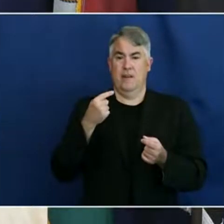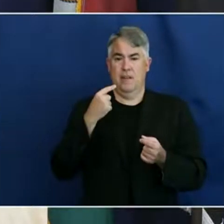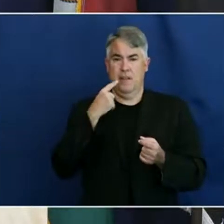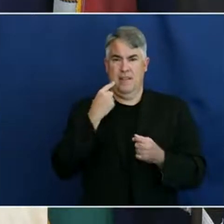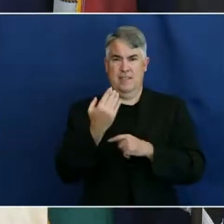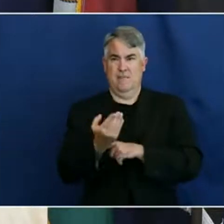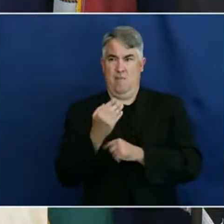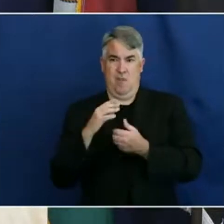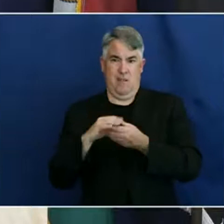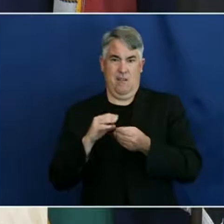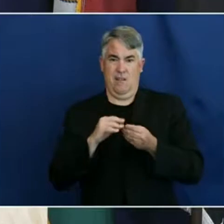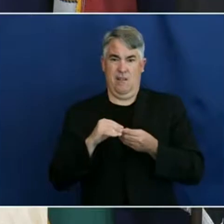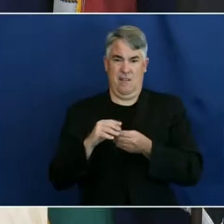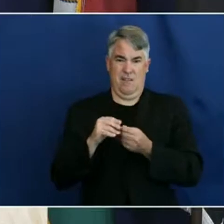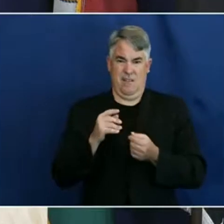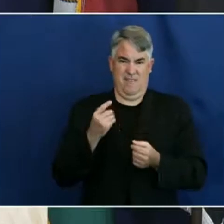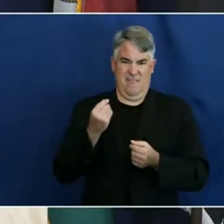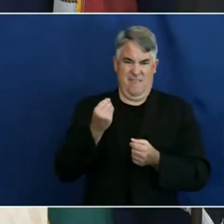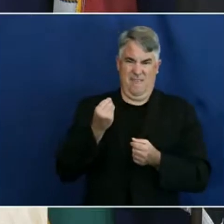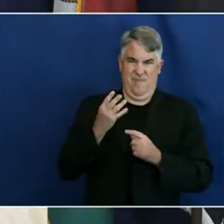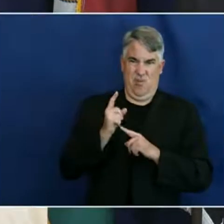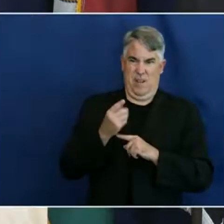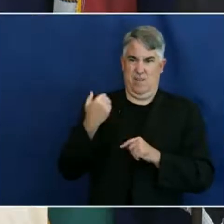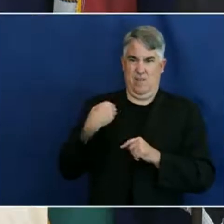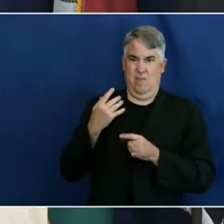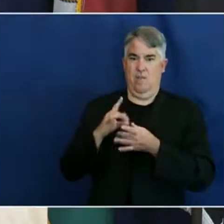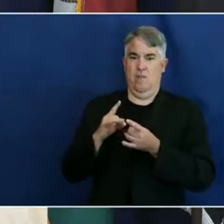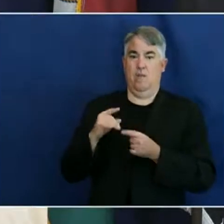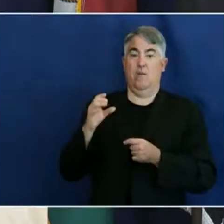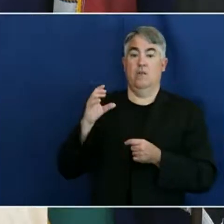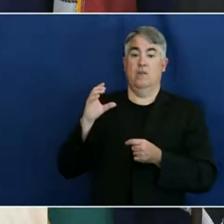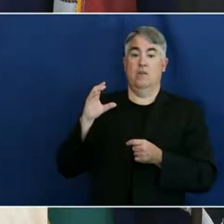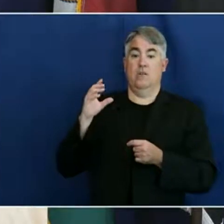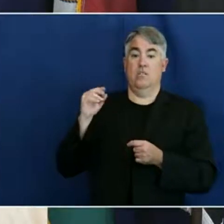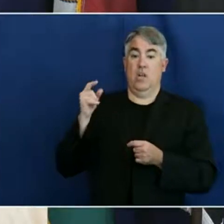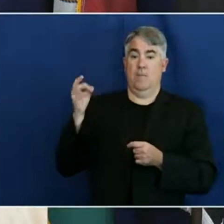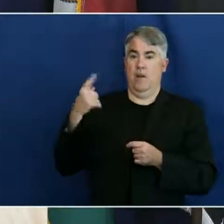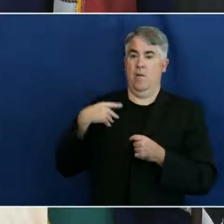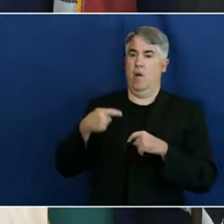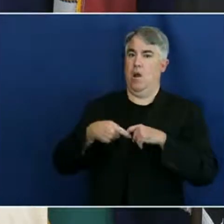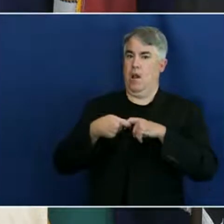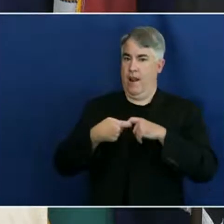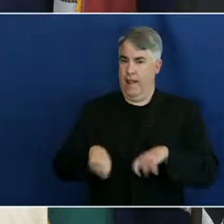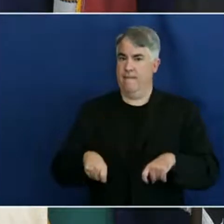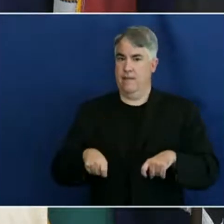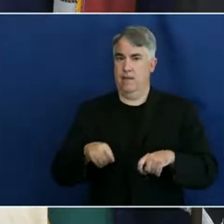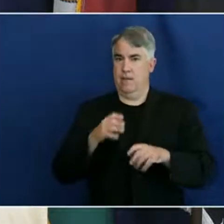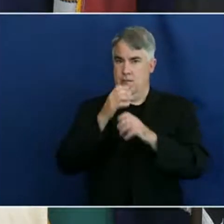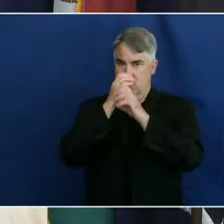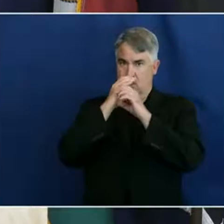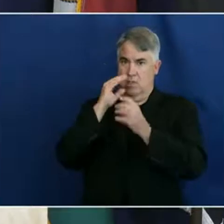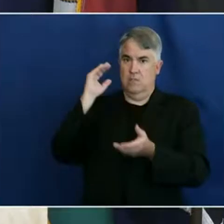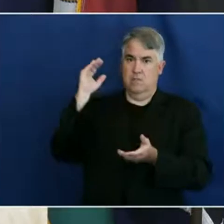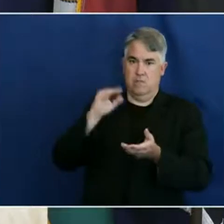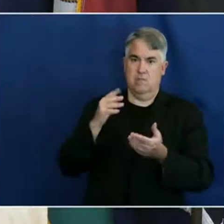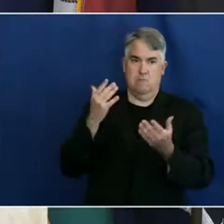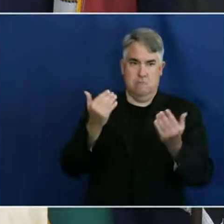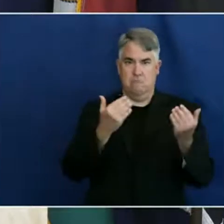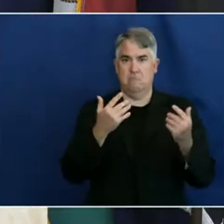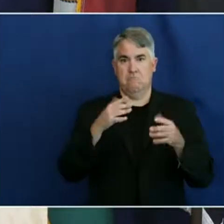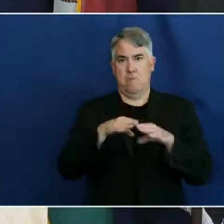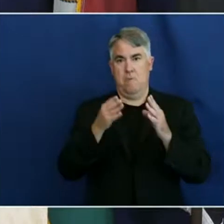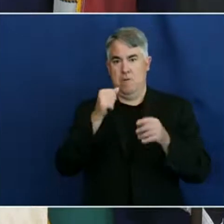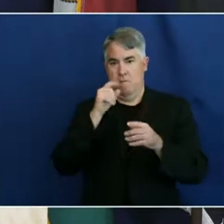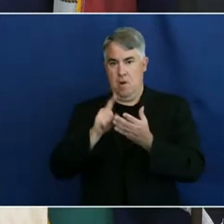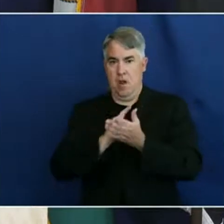morning or just a few minutes ago by Chair Fletcher, we are lifting that restriction, and we will have the